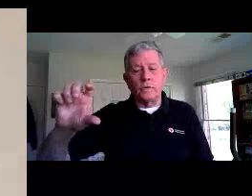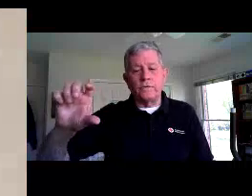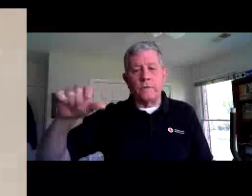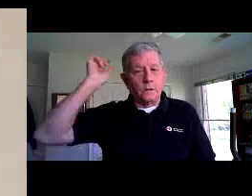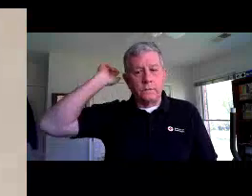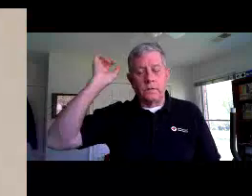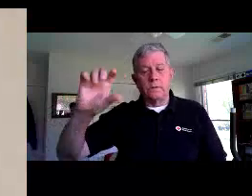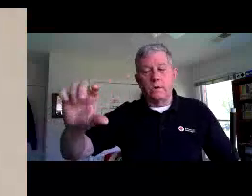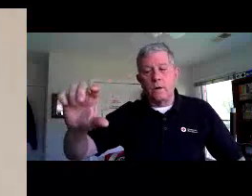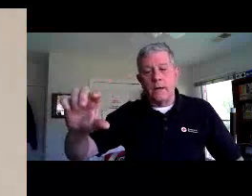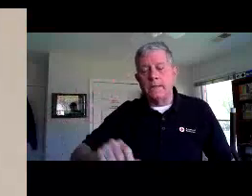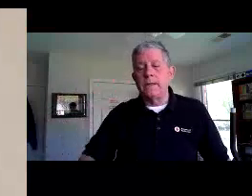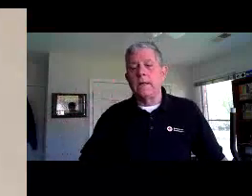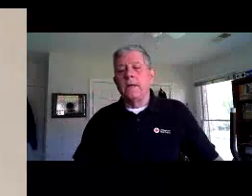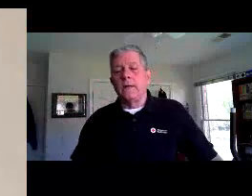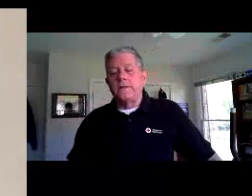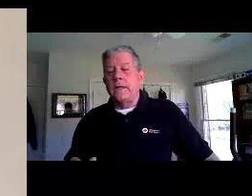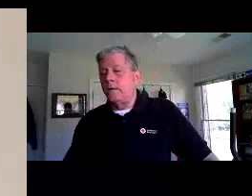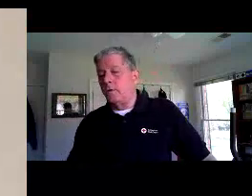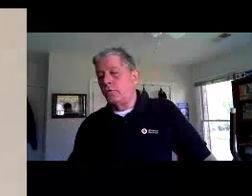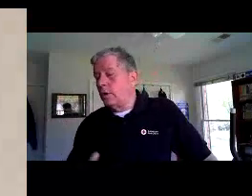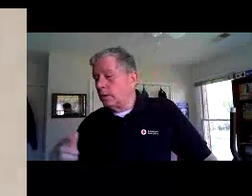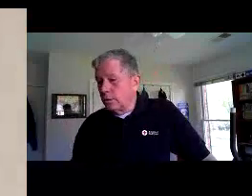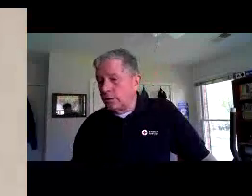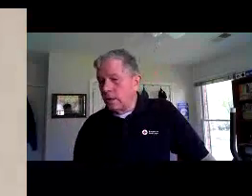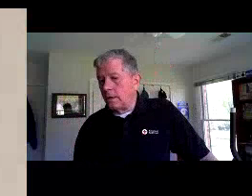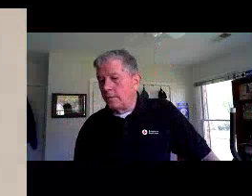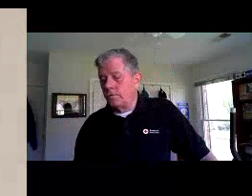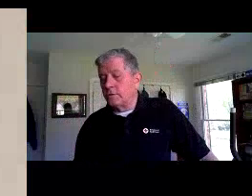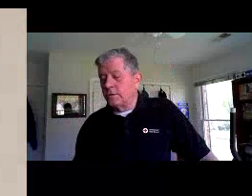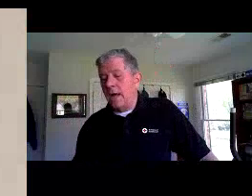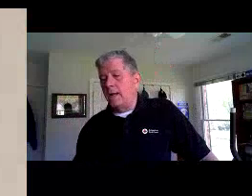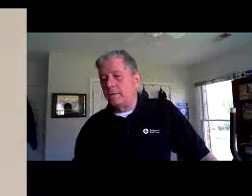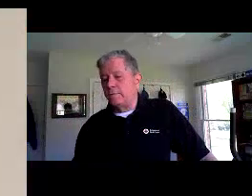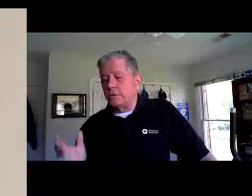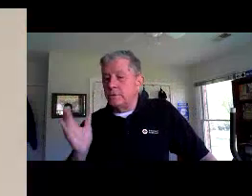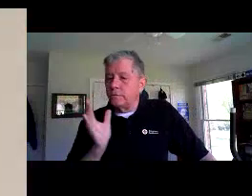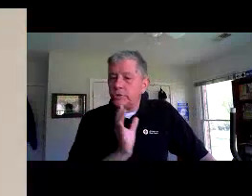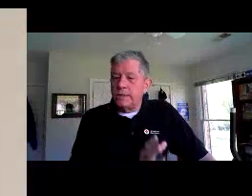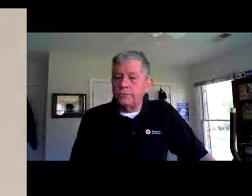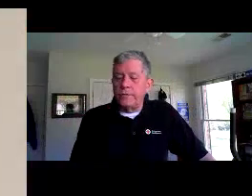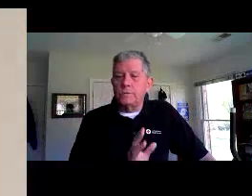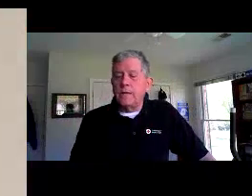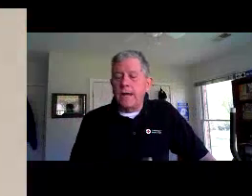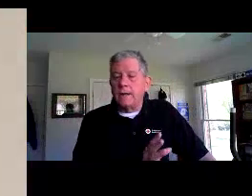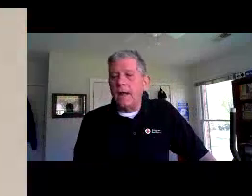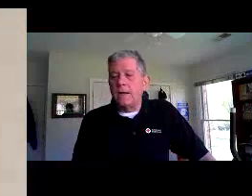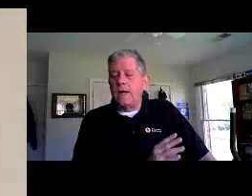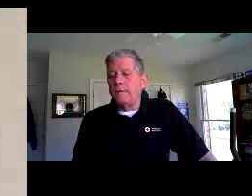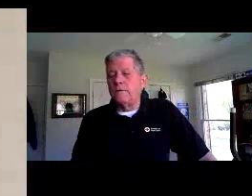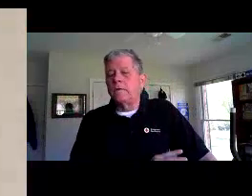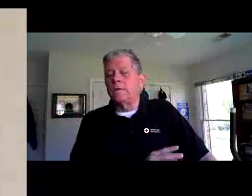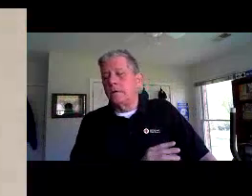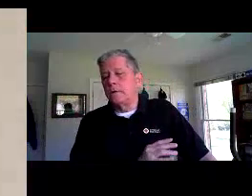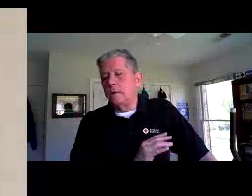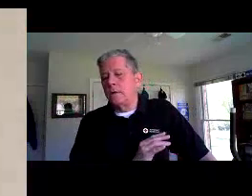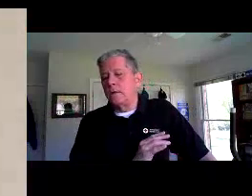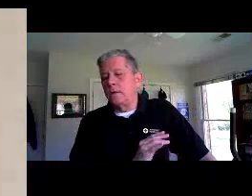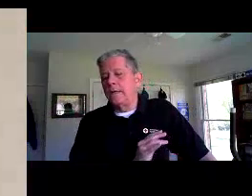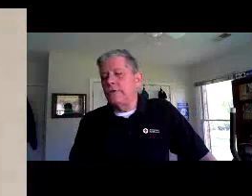there's a shortfall, right, then you got to look at, there's not, for sheltering, there's not a lot of